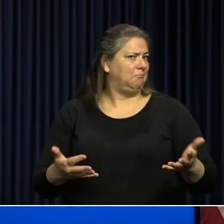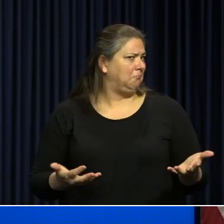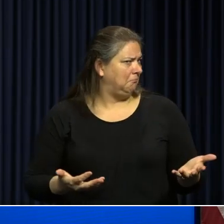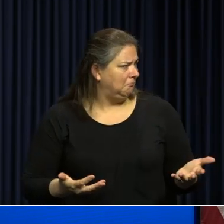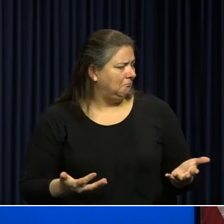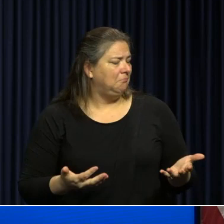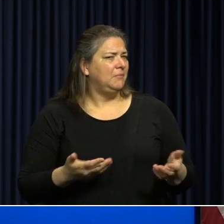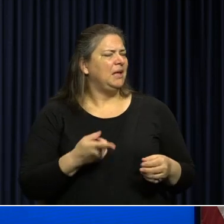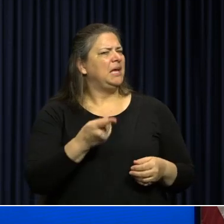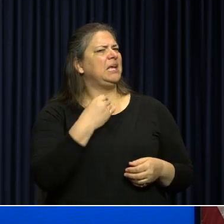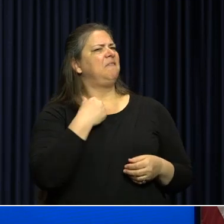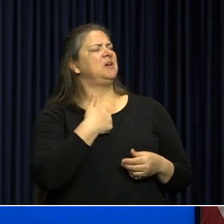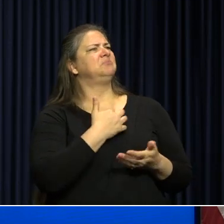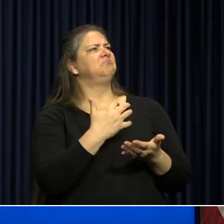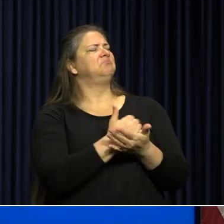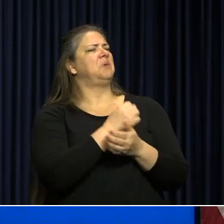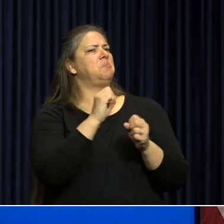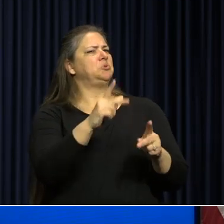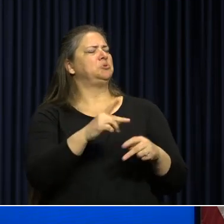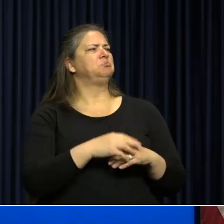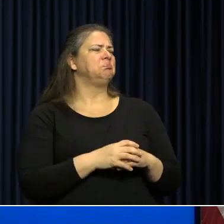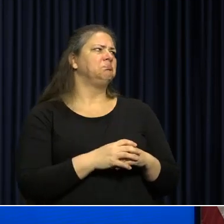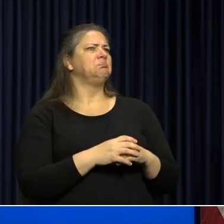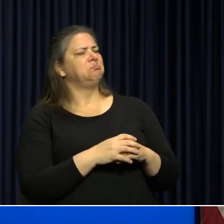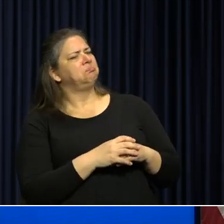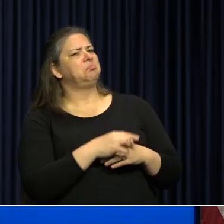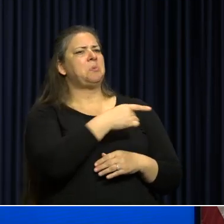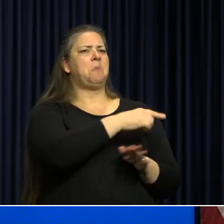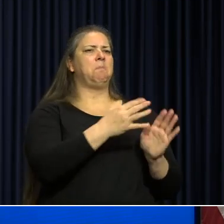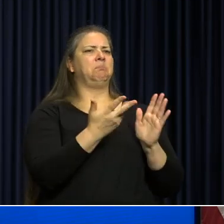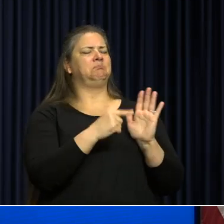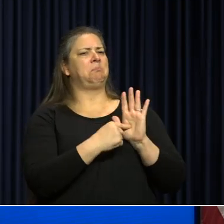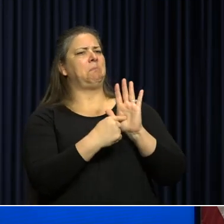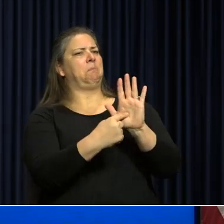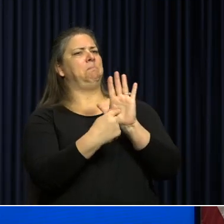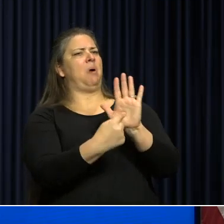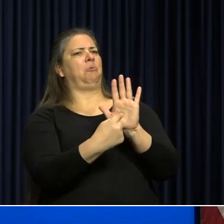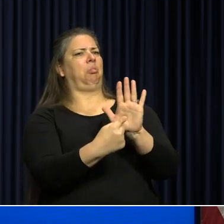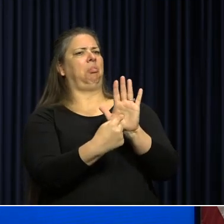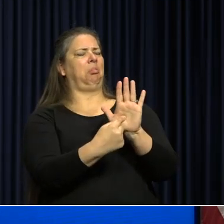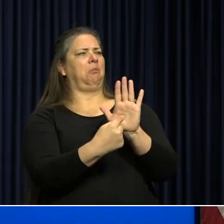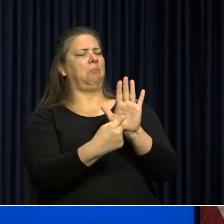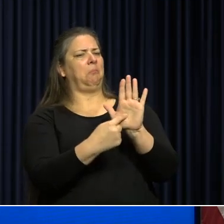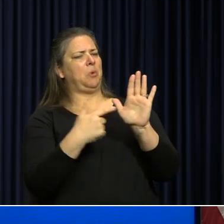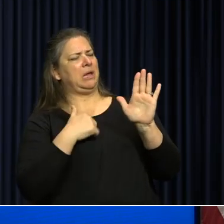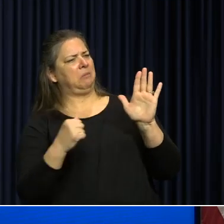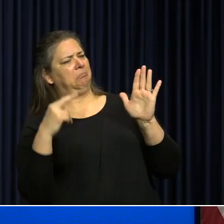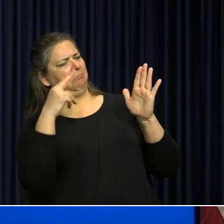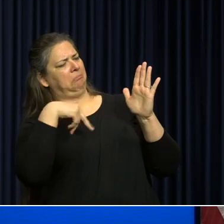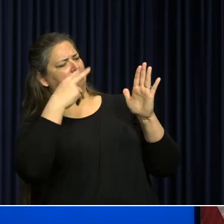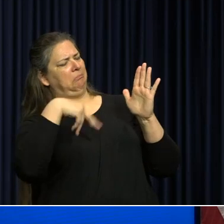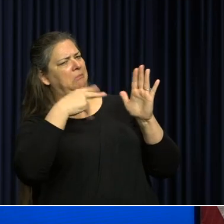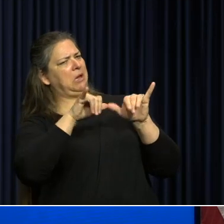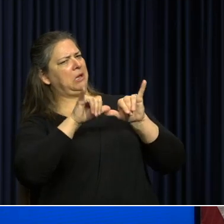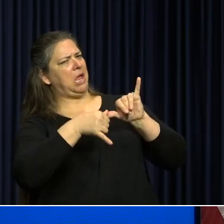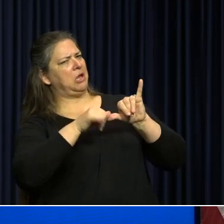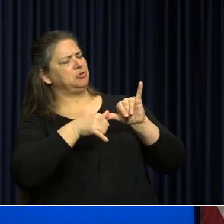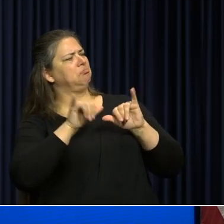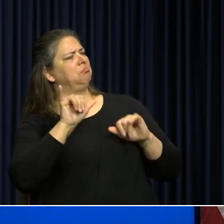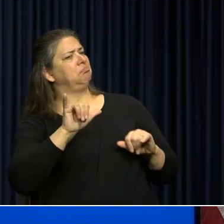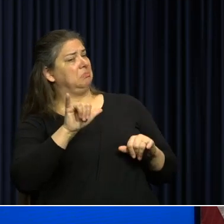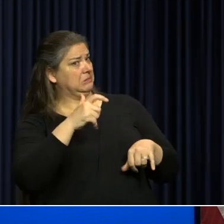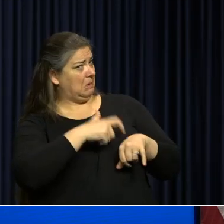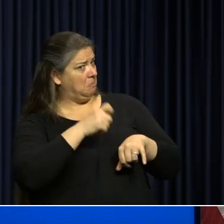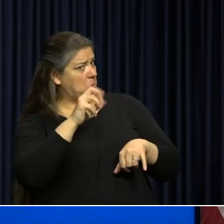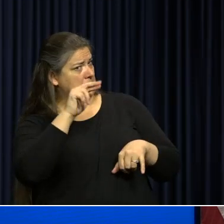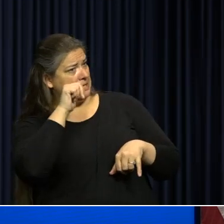an opportunity to both have a model in how we do it, but to also gauge very early in how well we're doing it, and